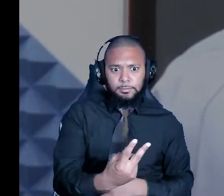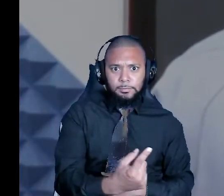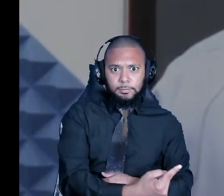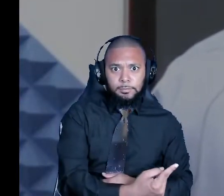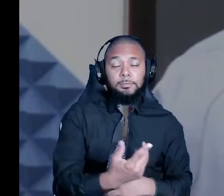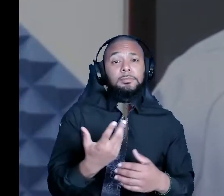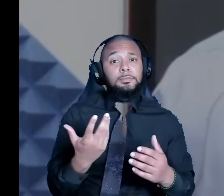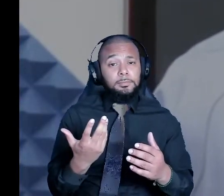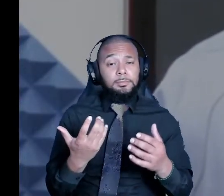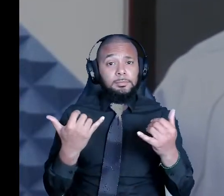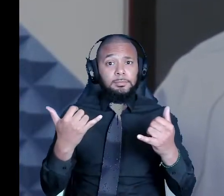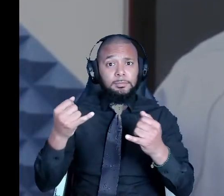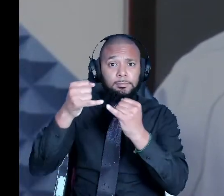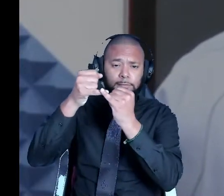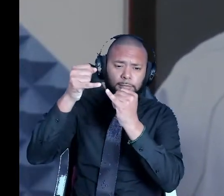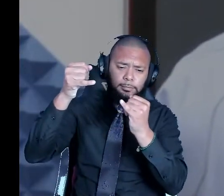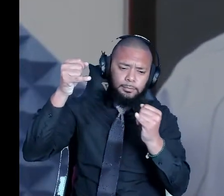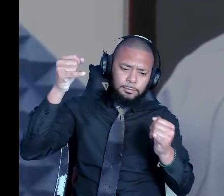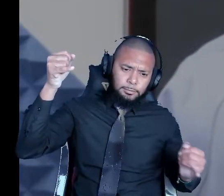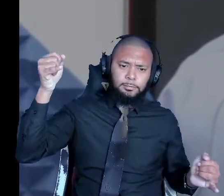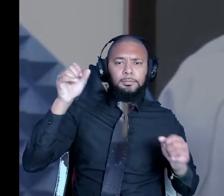line